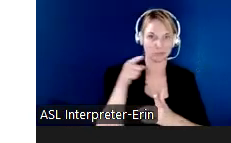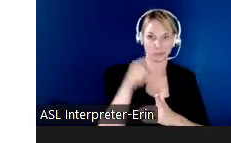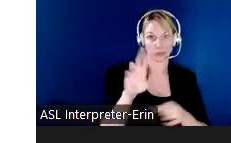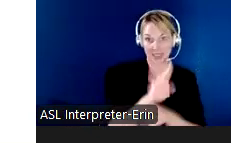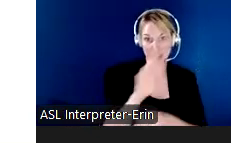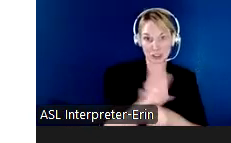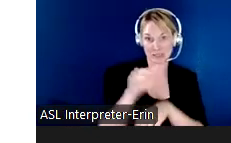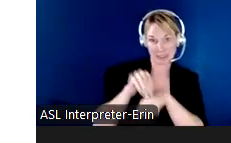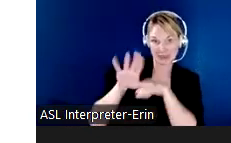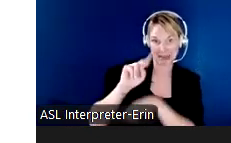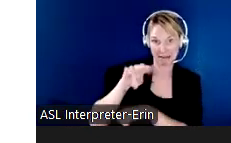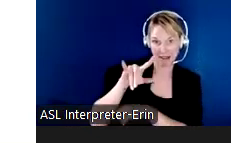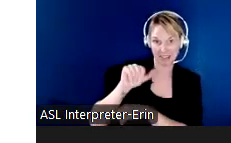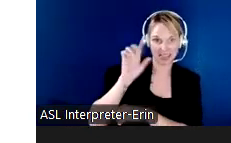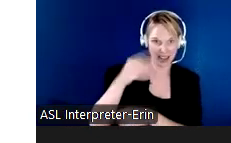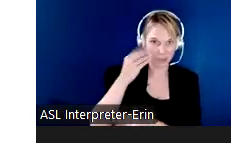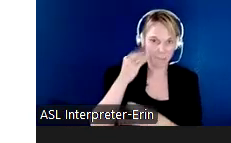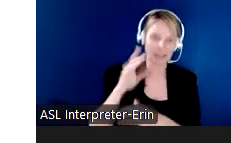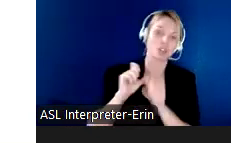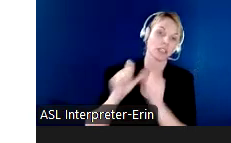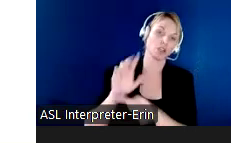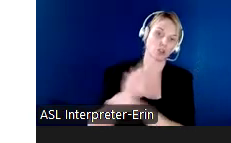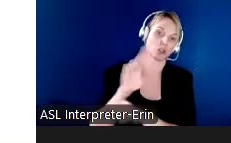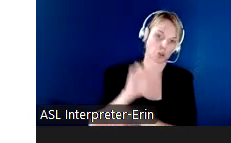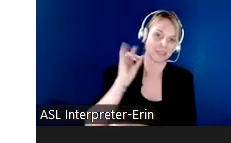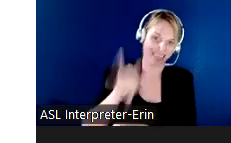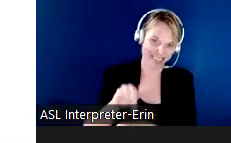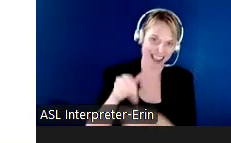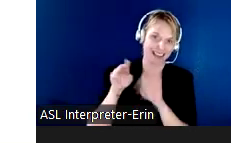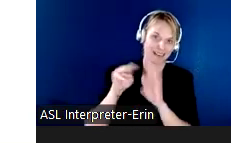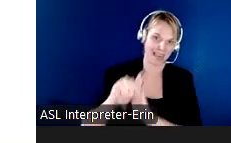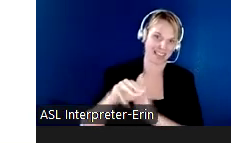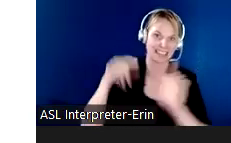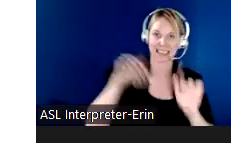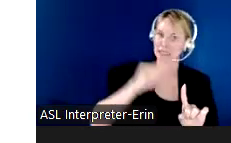continue to use that method. This is purely for the enrollment forms.